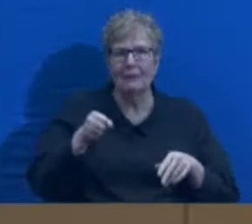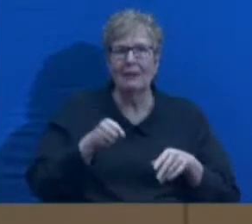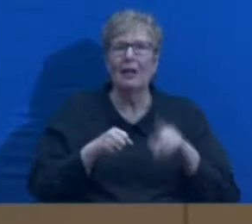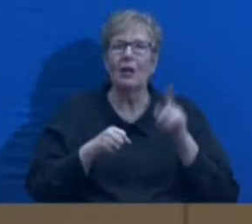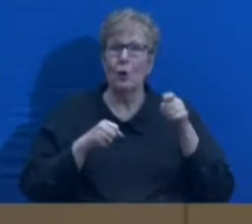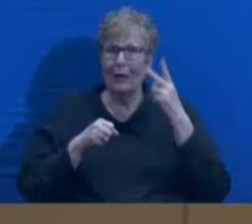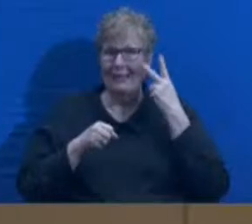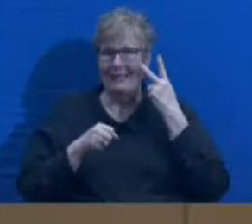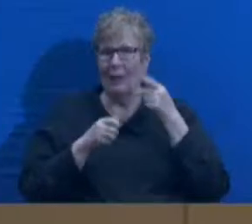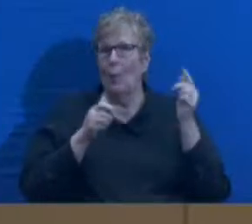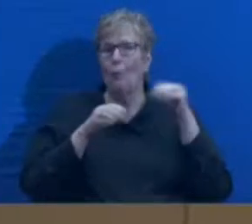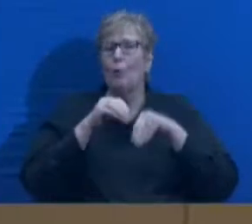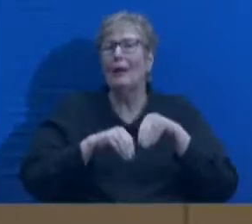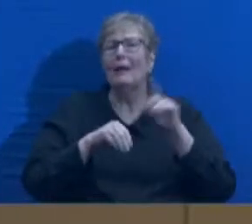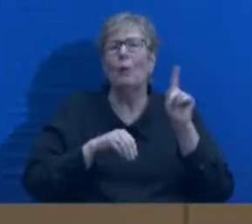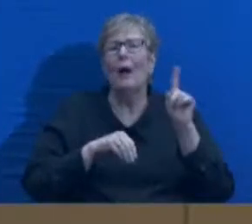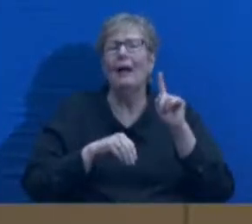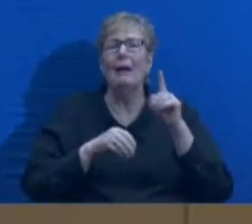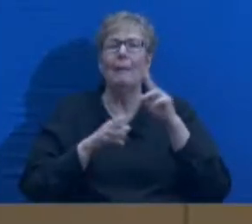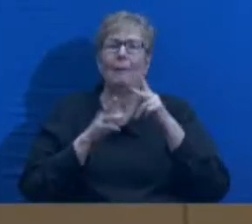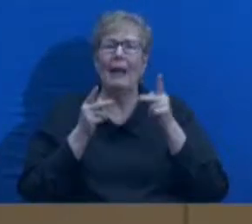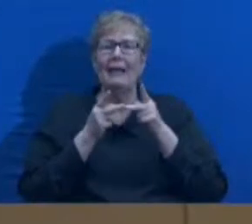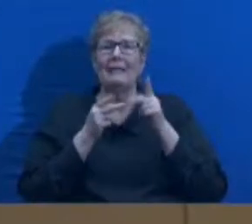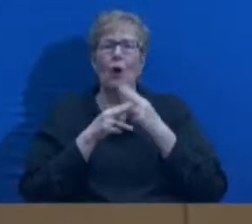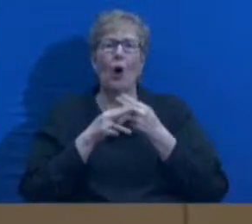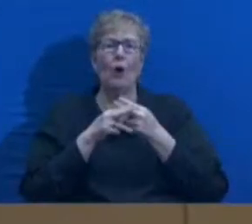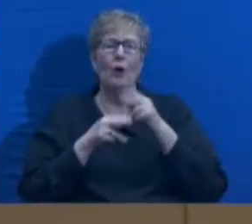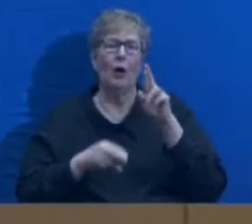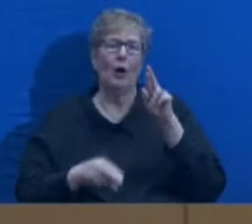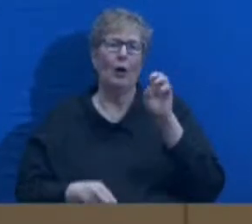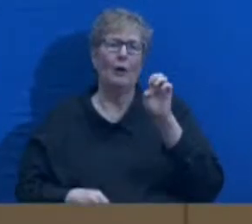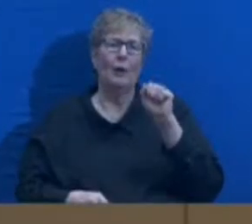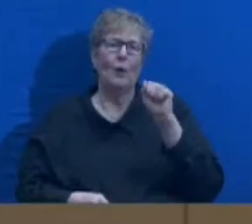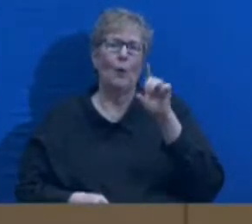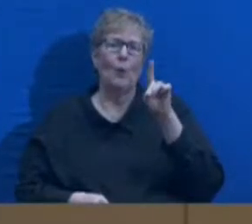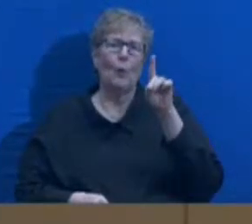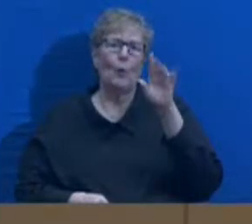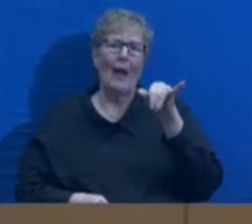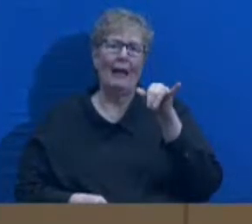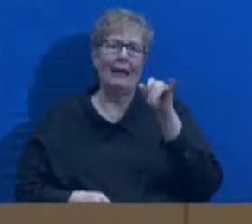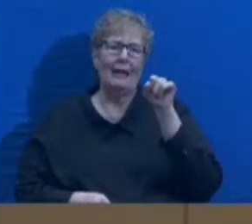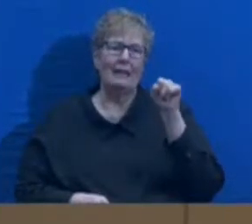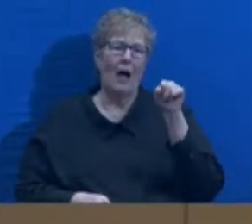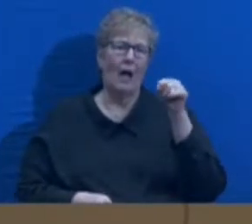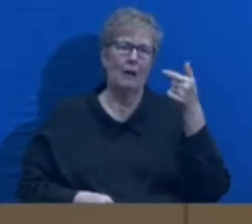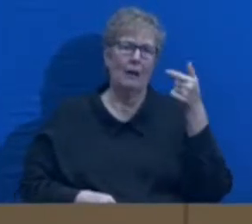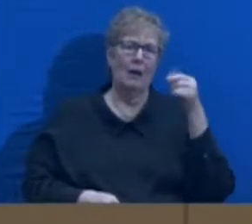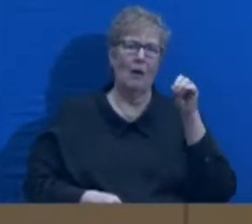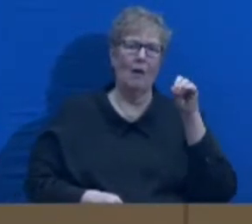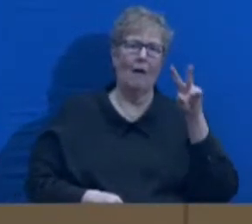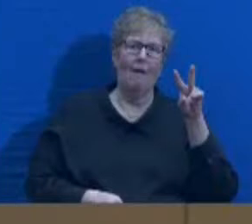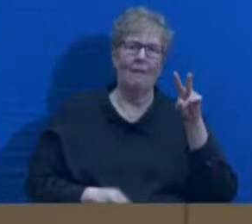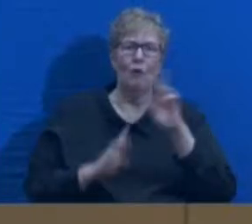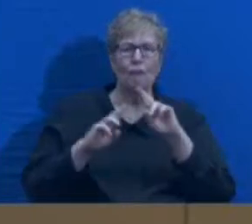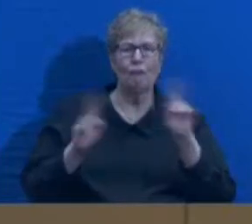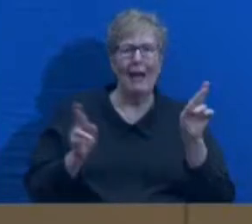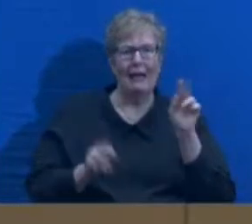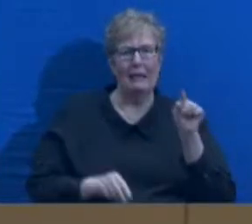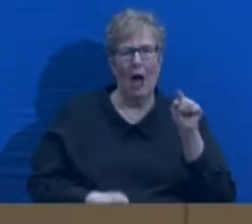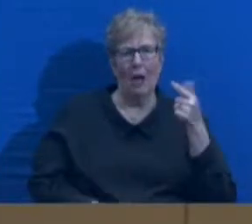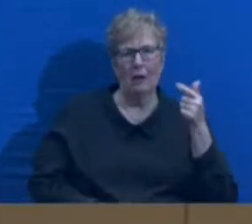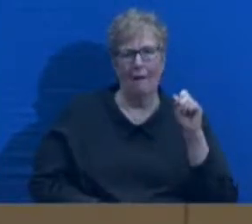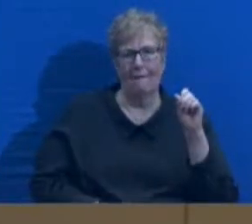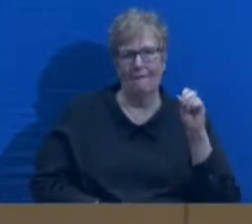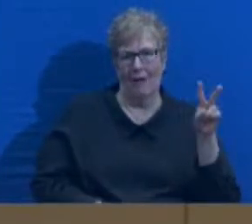ready.gov. Now, ready.gov is a very good website and it's very comprehensive. So we ask everybody to go to that website and learn what you can do to